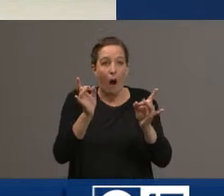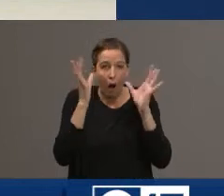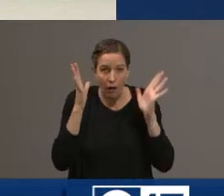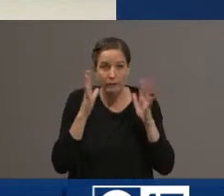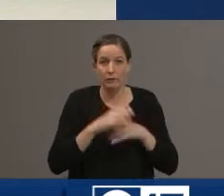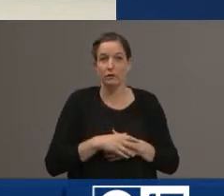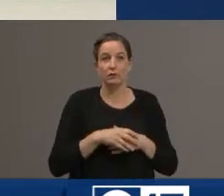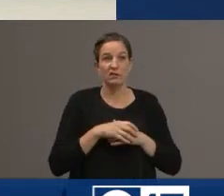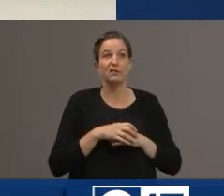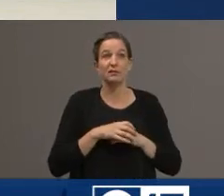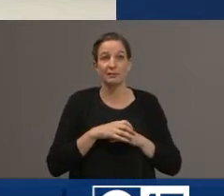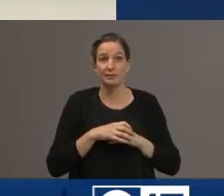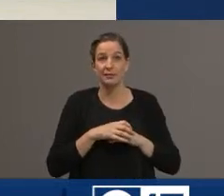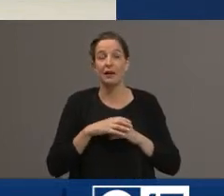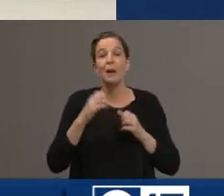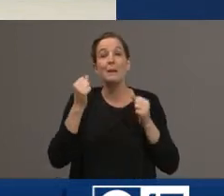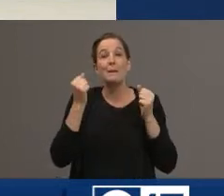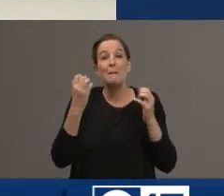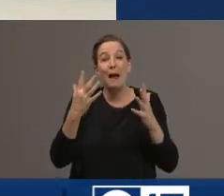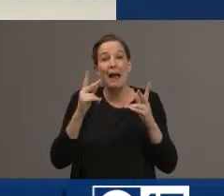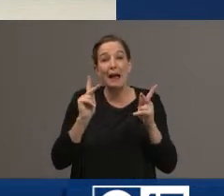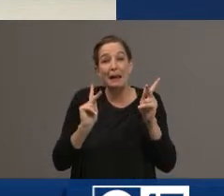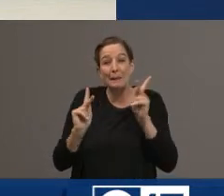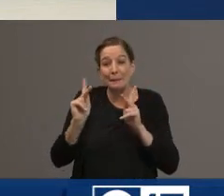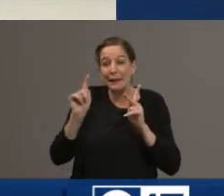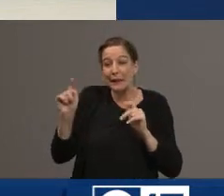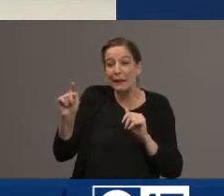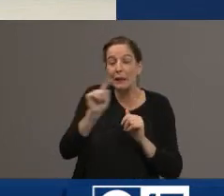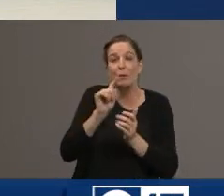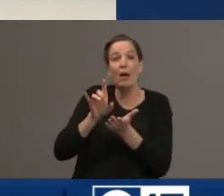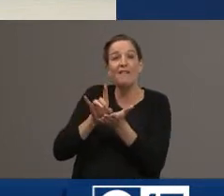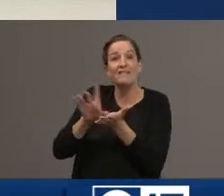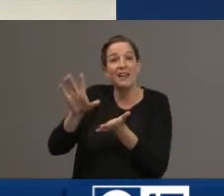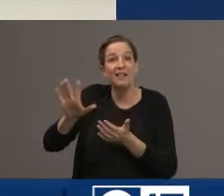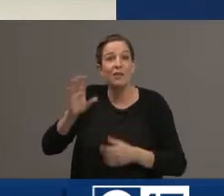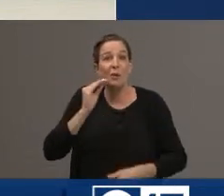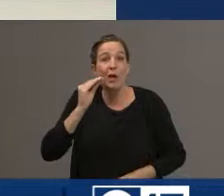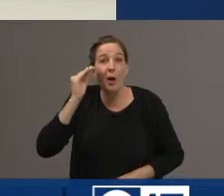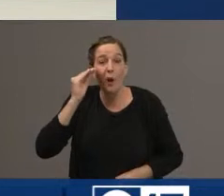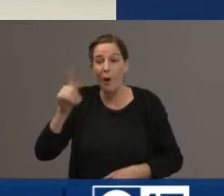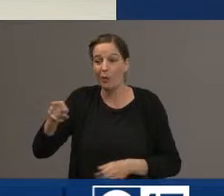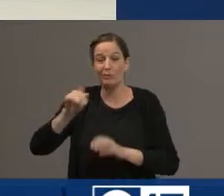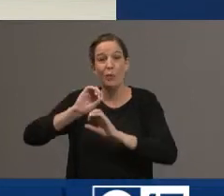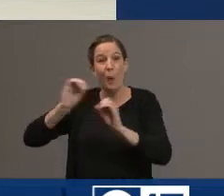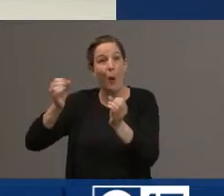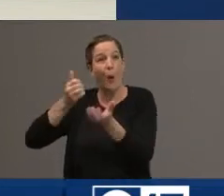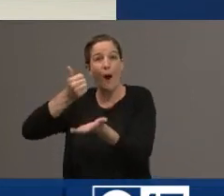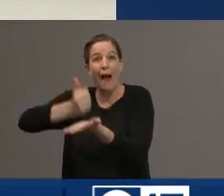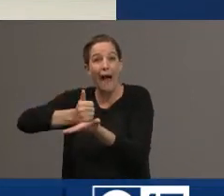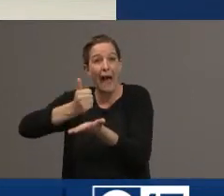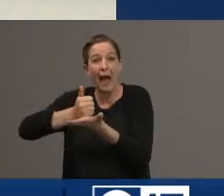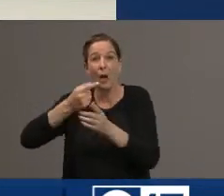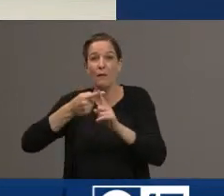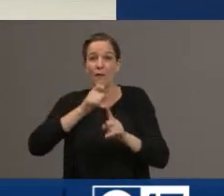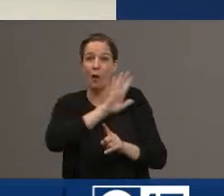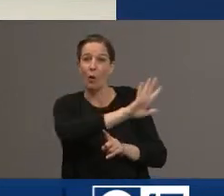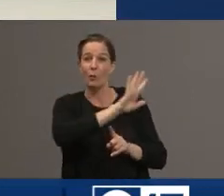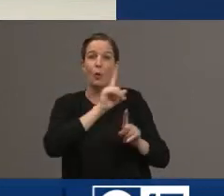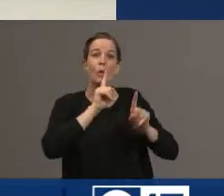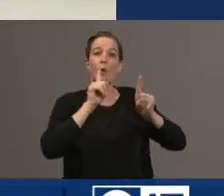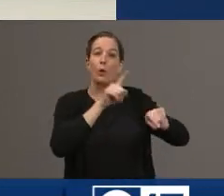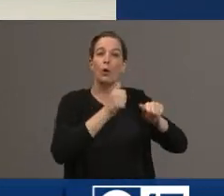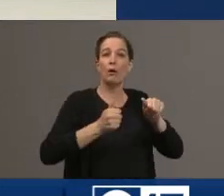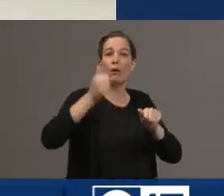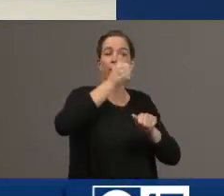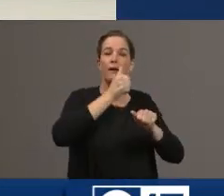renters have been helped through the eviction prevention program. But your eviction moratorium is expiring now in less than